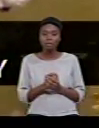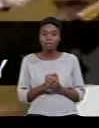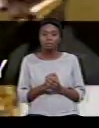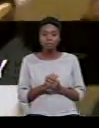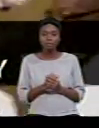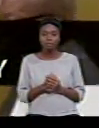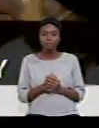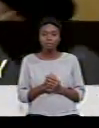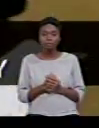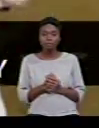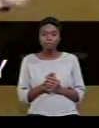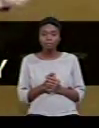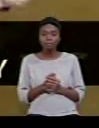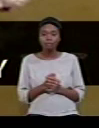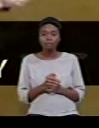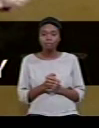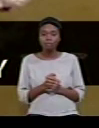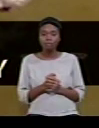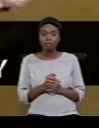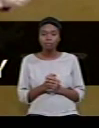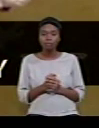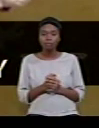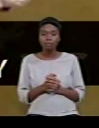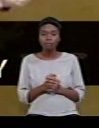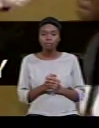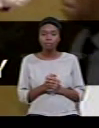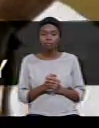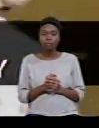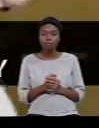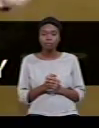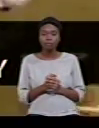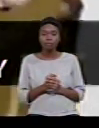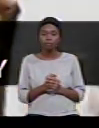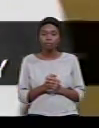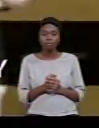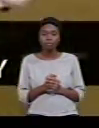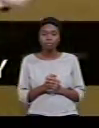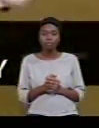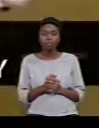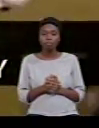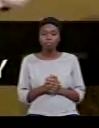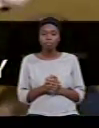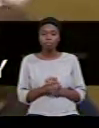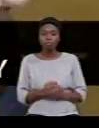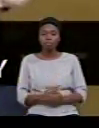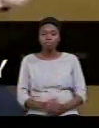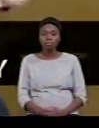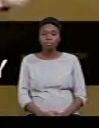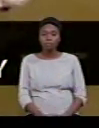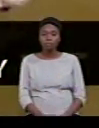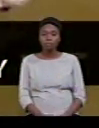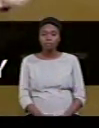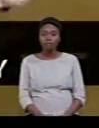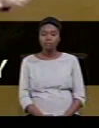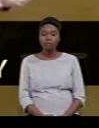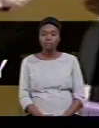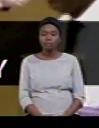of mine. While he leads, I cannot fall. Trusting Jesus, that is